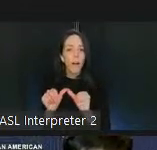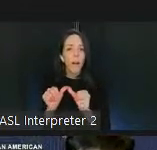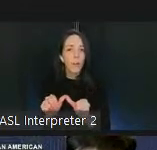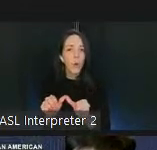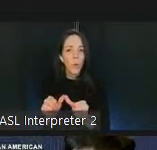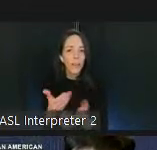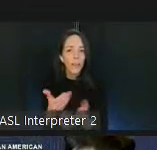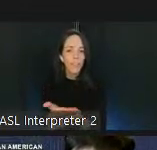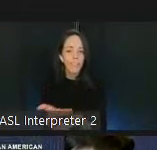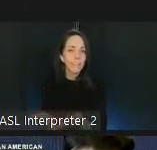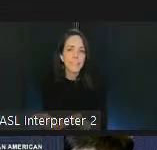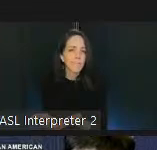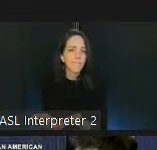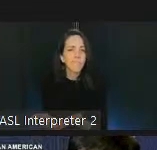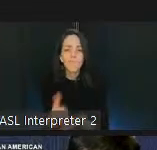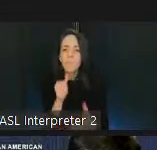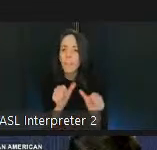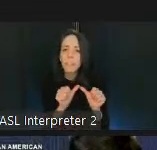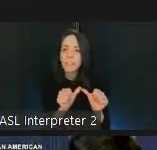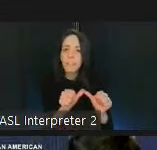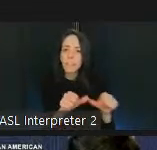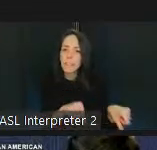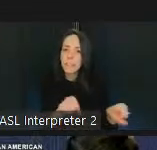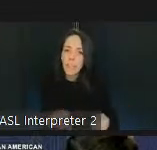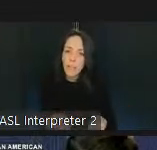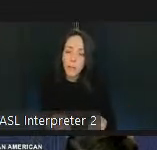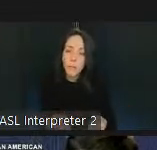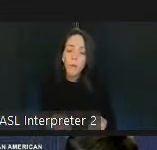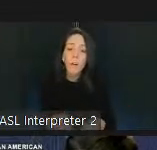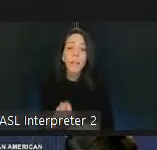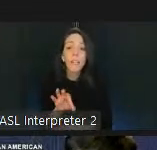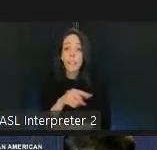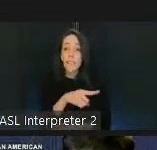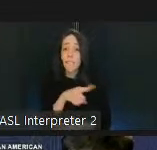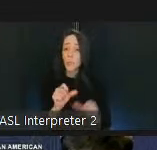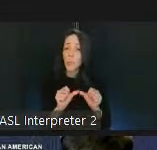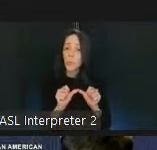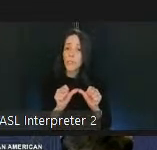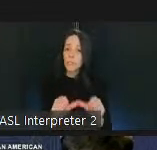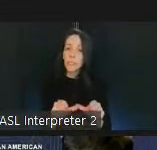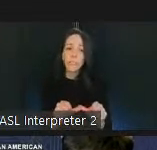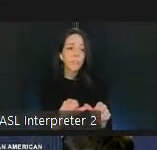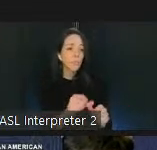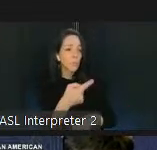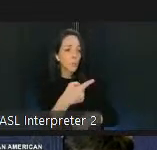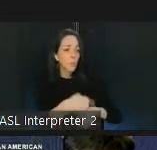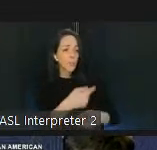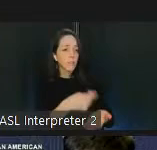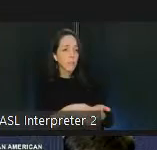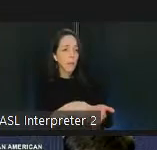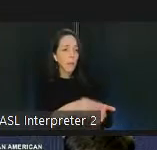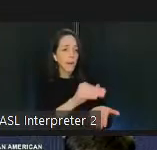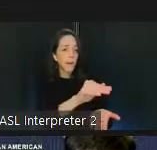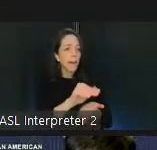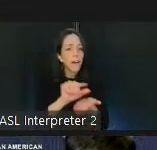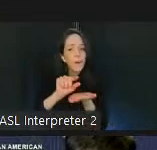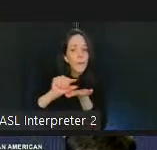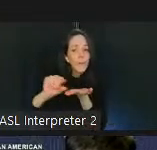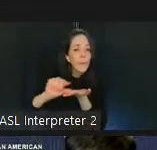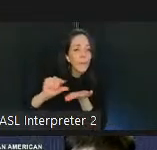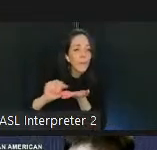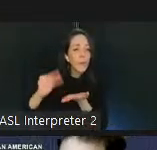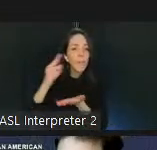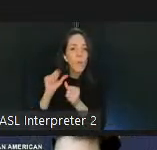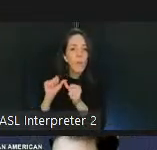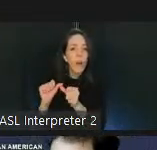trend continues to use one-time dollars to fund ongoing expenses, I suspect that